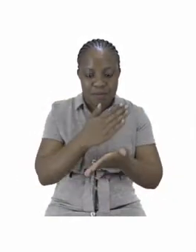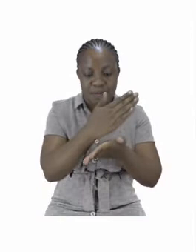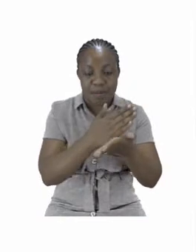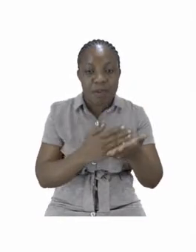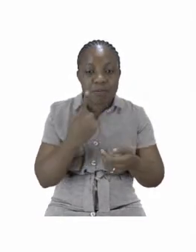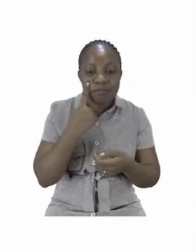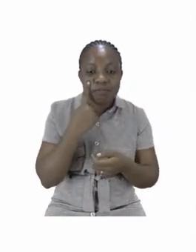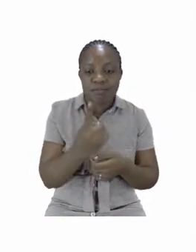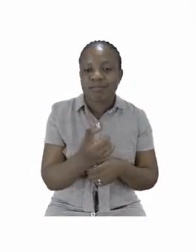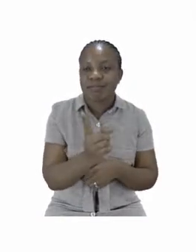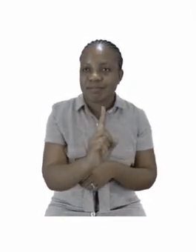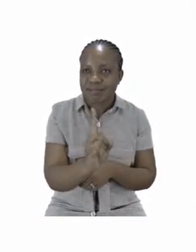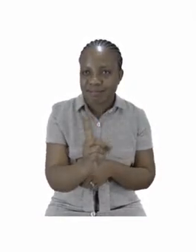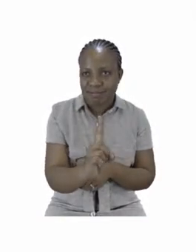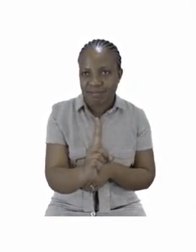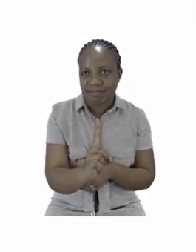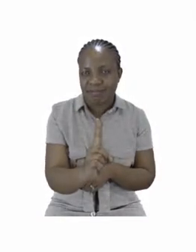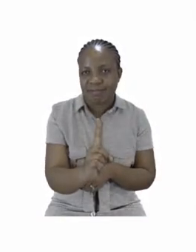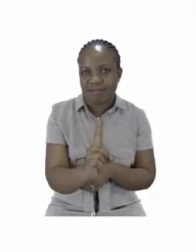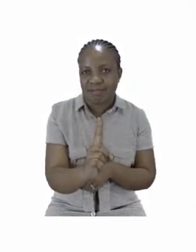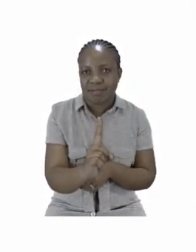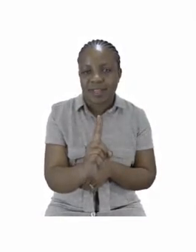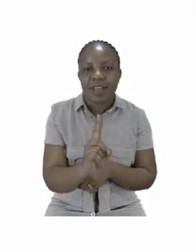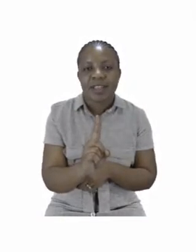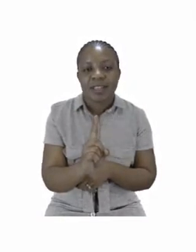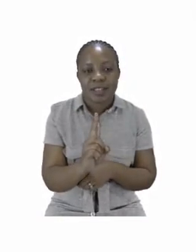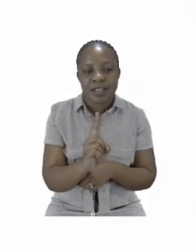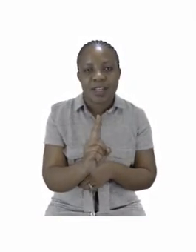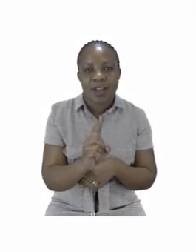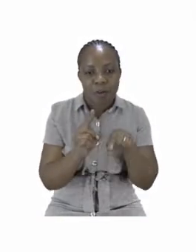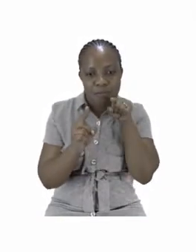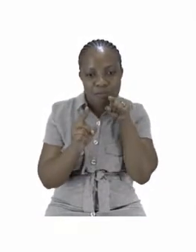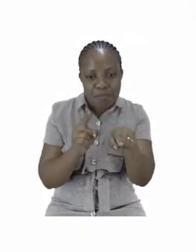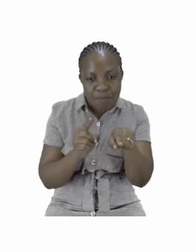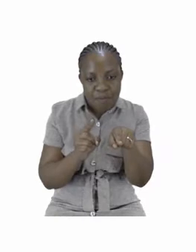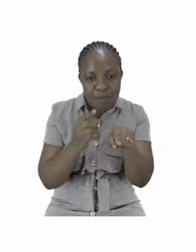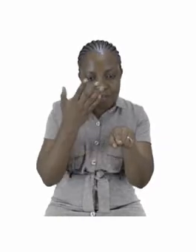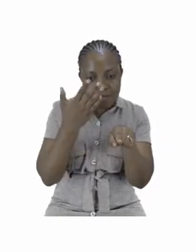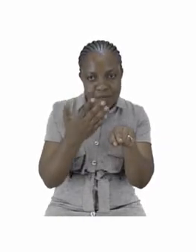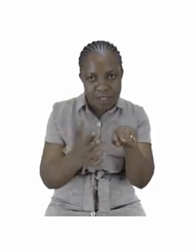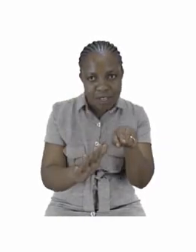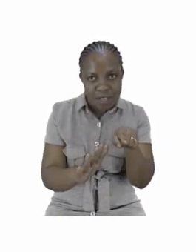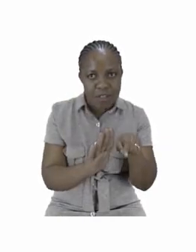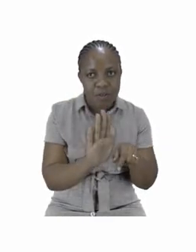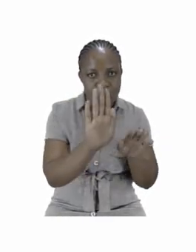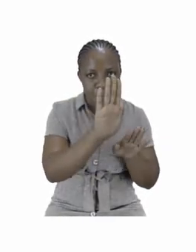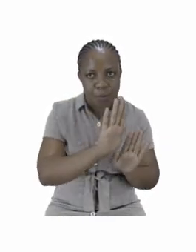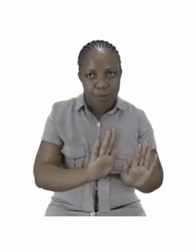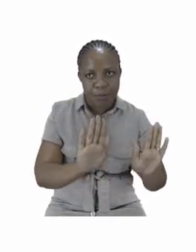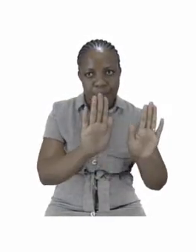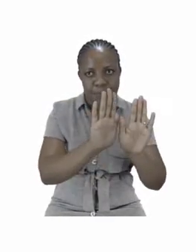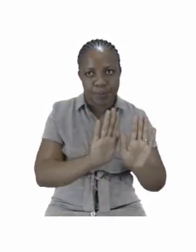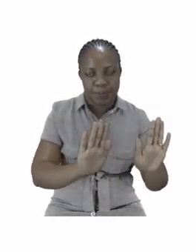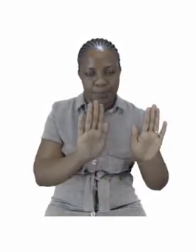And then we are going to color those body parts. And then after we are